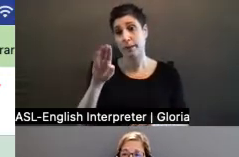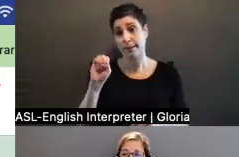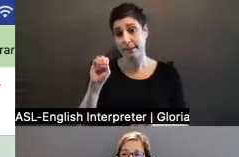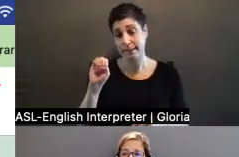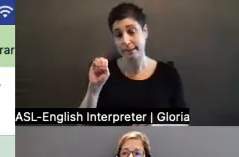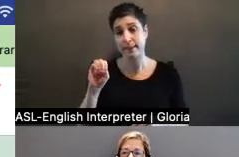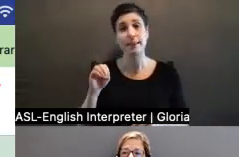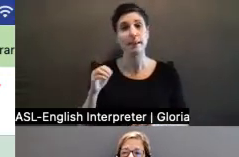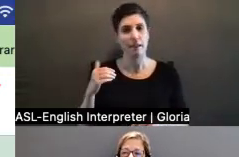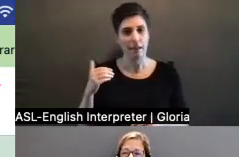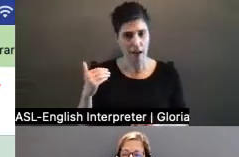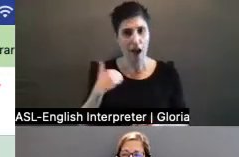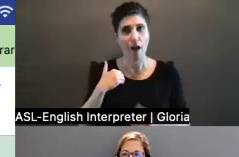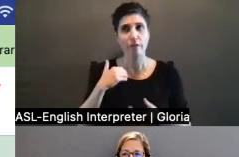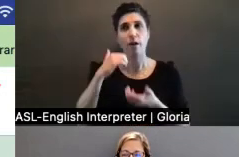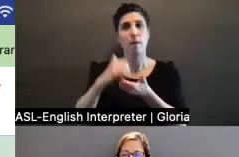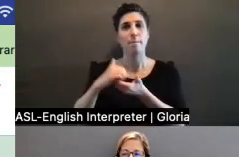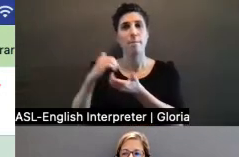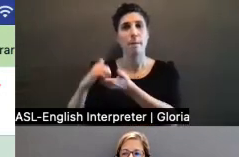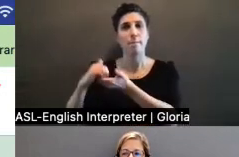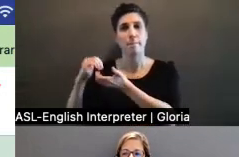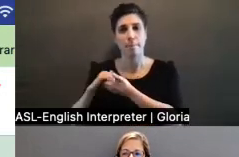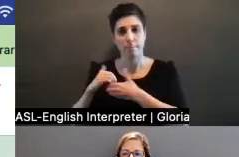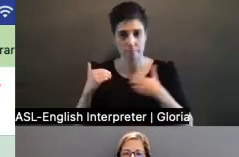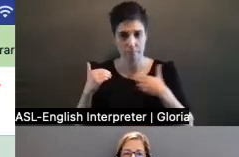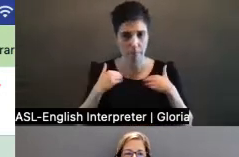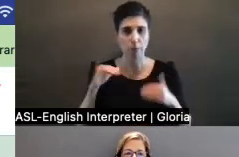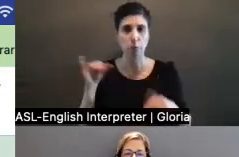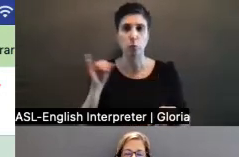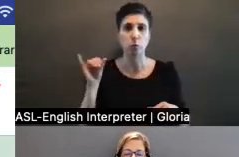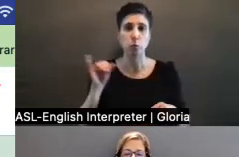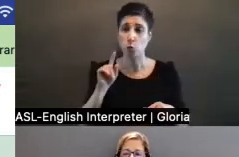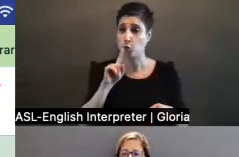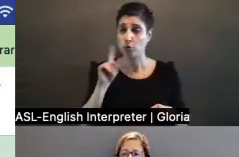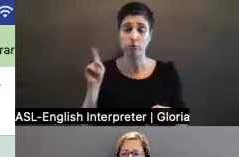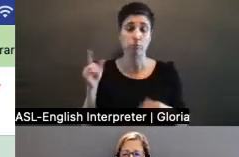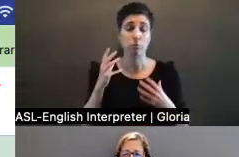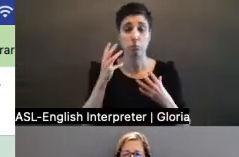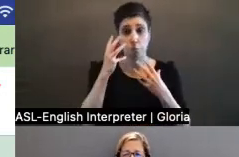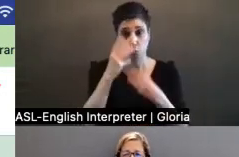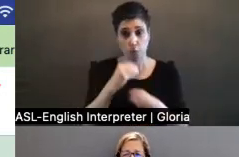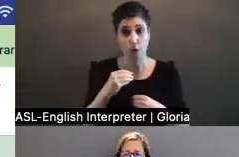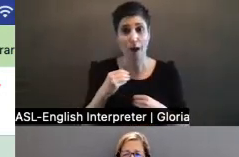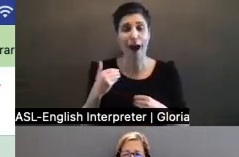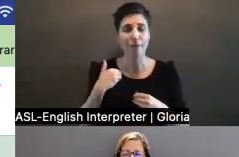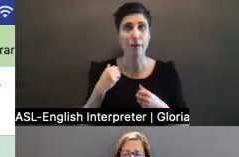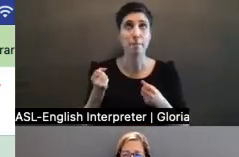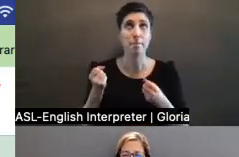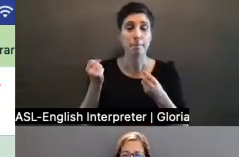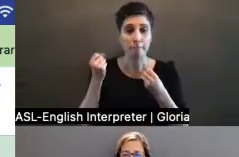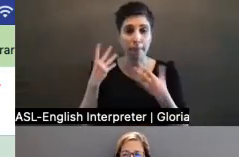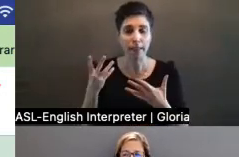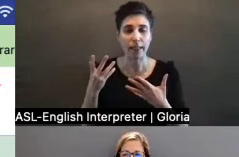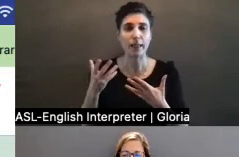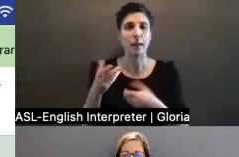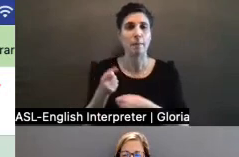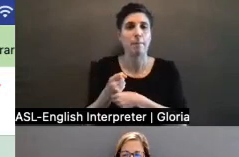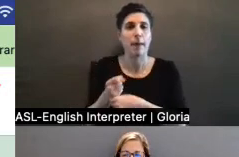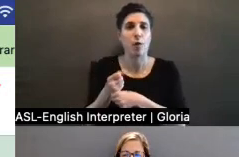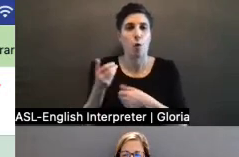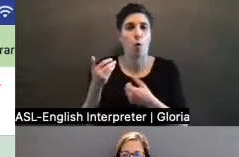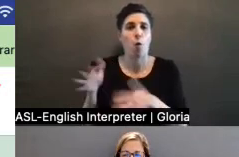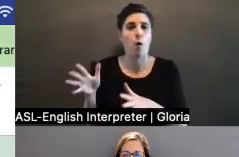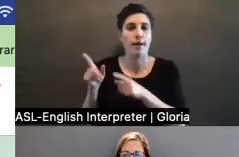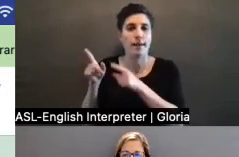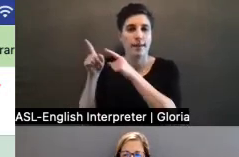there are a lot of different resources there, but it's beautiful because there are so many of them pre-made, but also they can inspire you to do other things. So